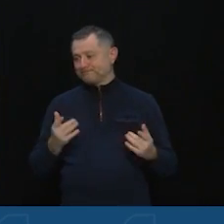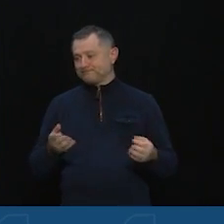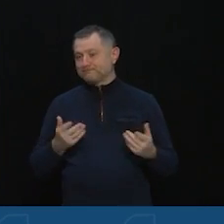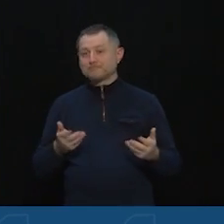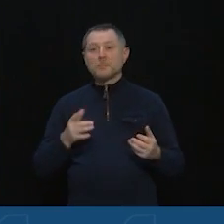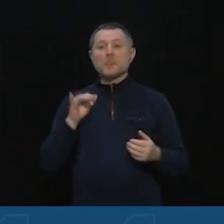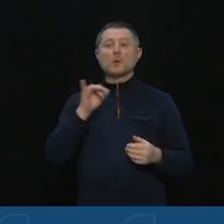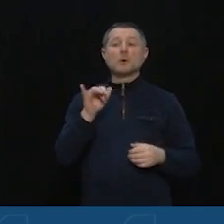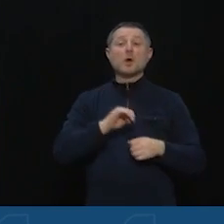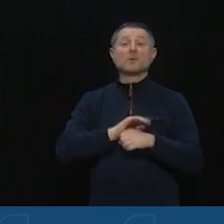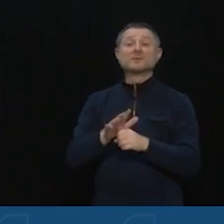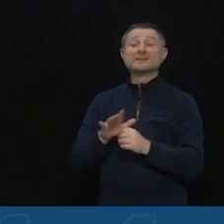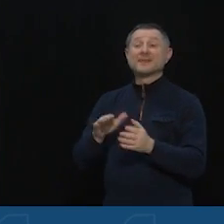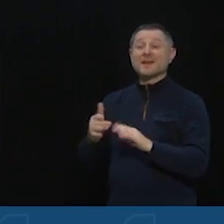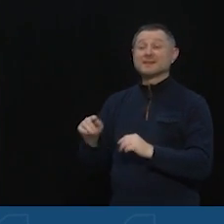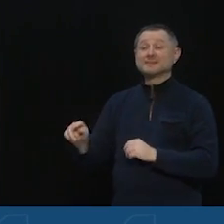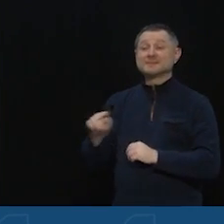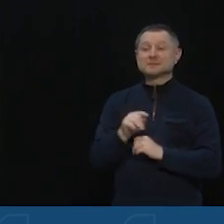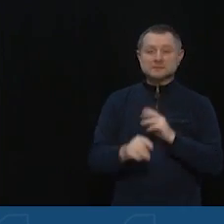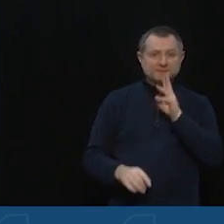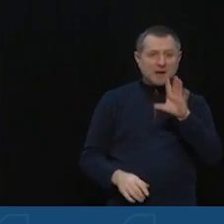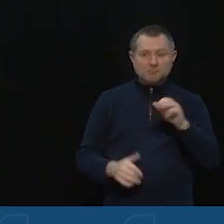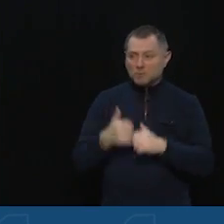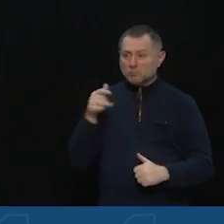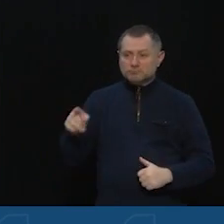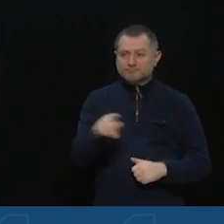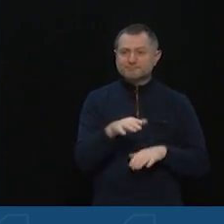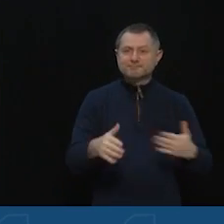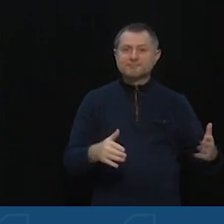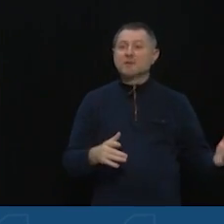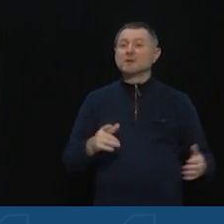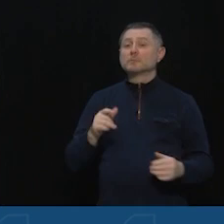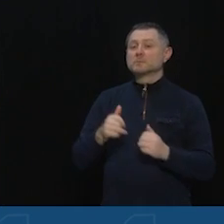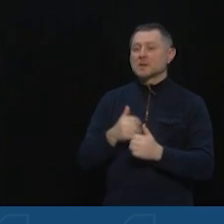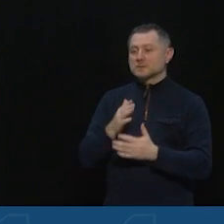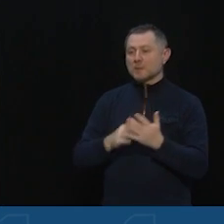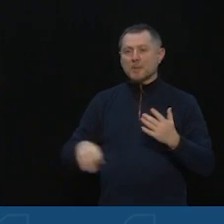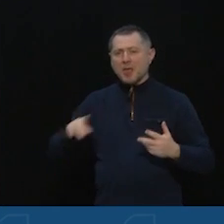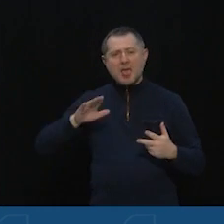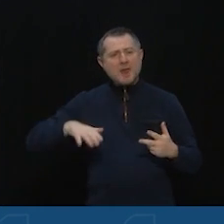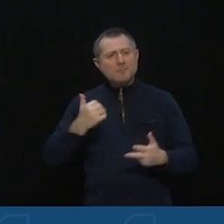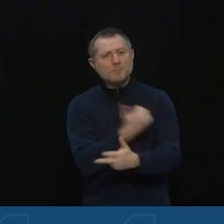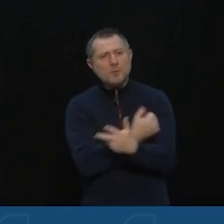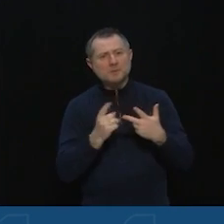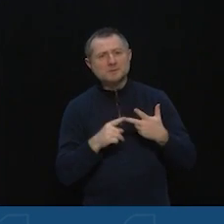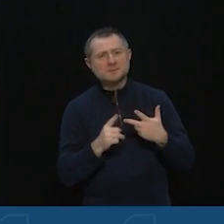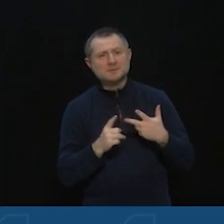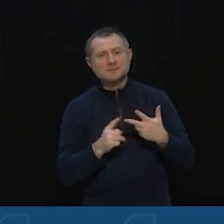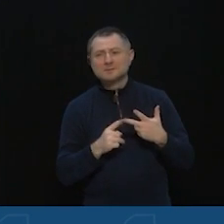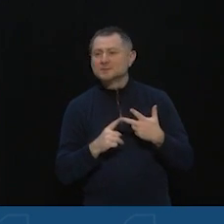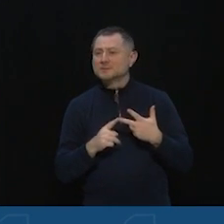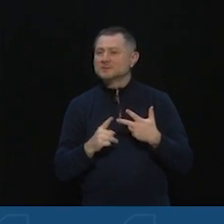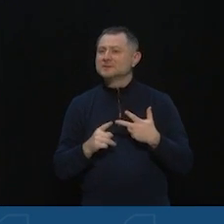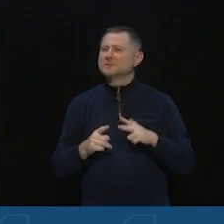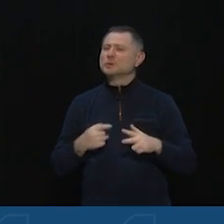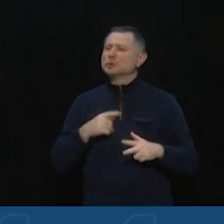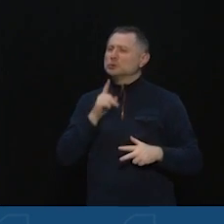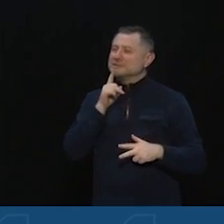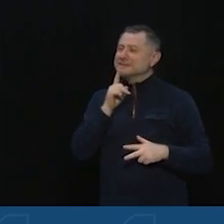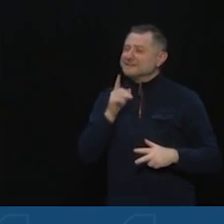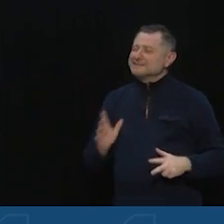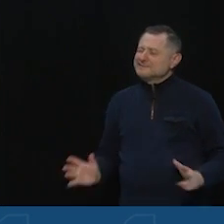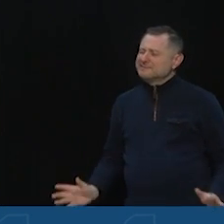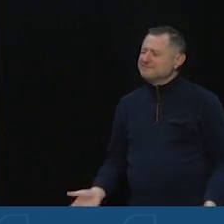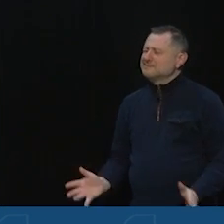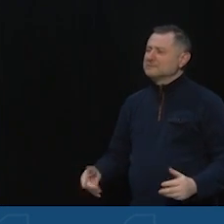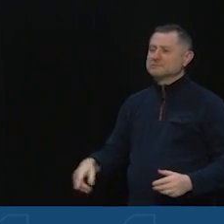COVID deaths, who haven't gotten boosted yet. I really want to get our numbers